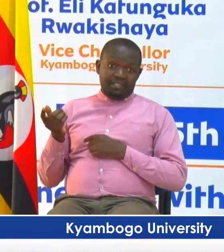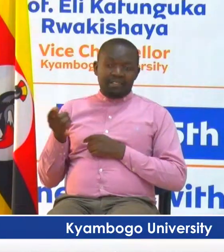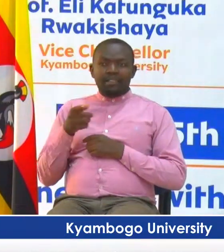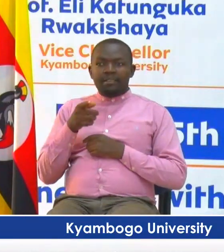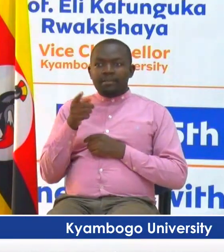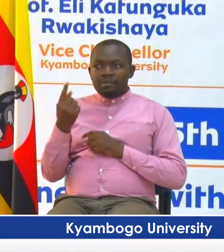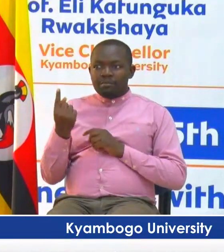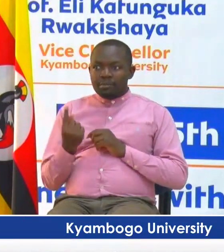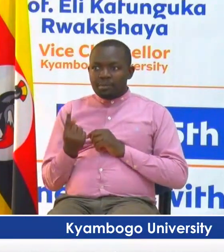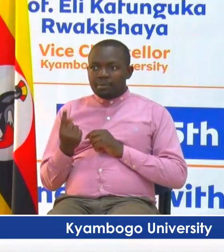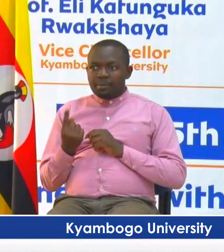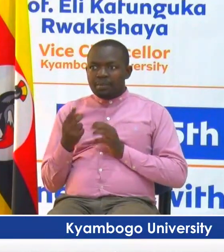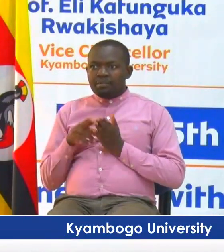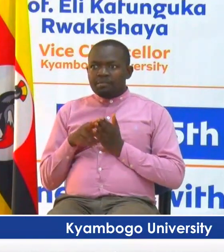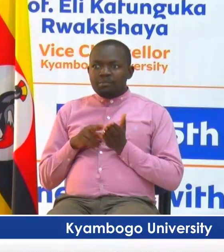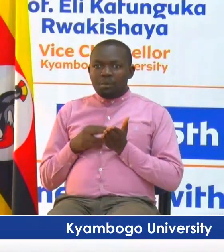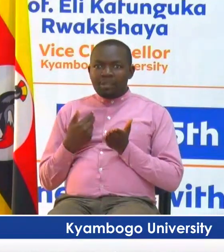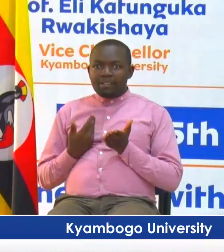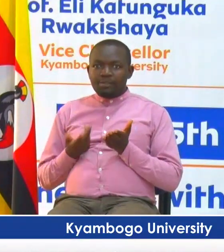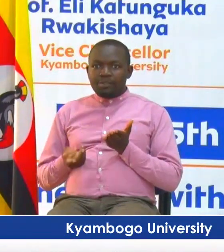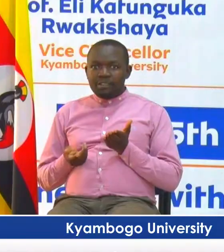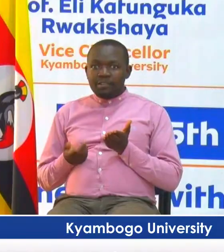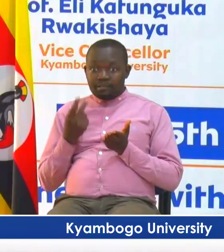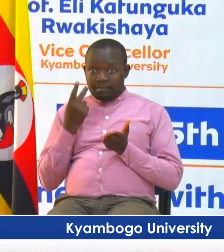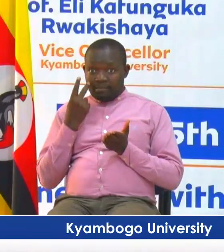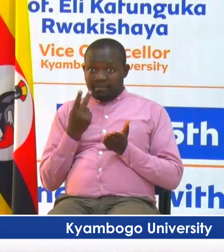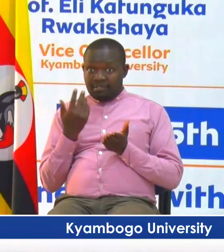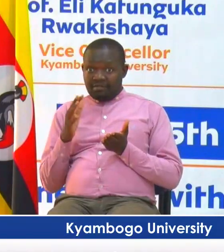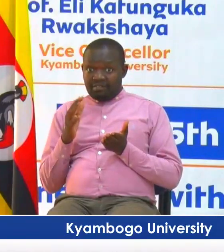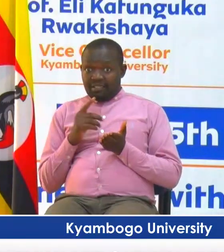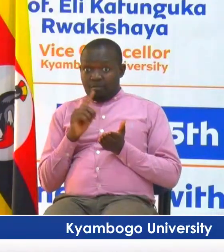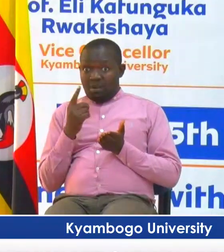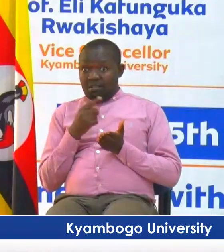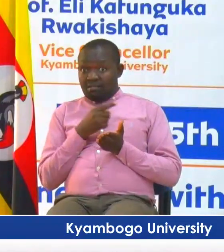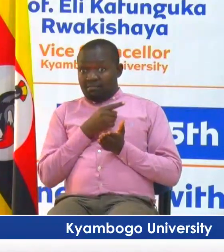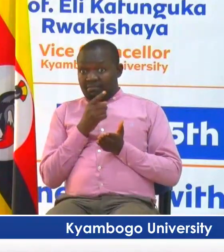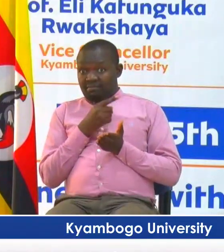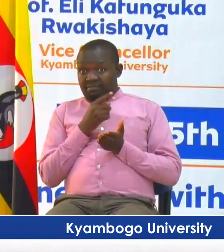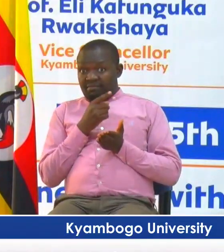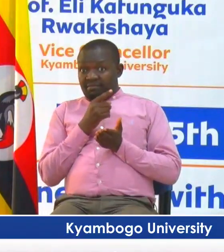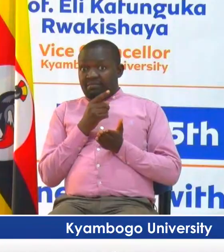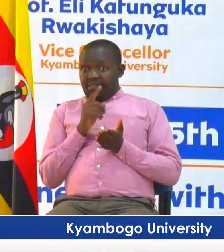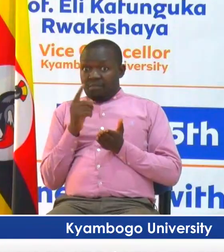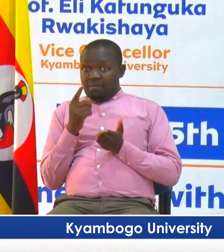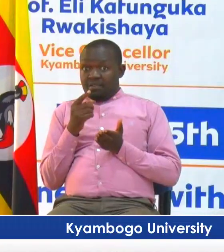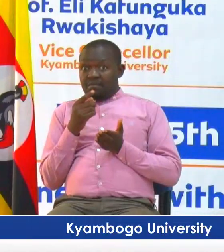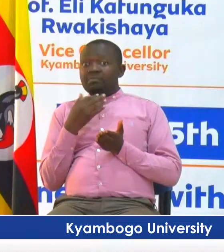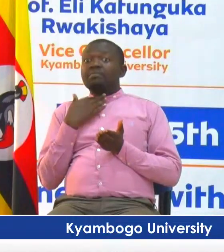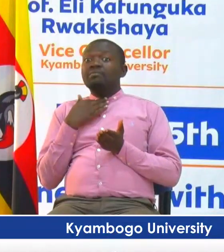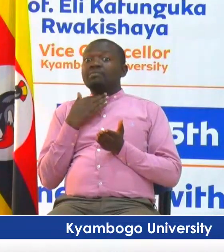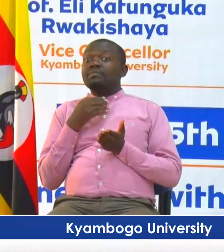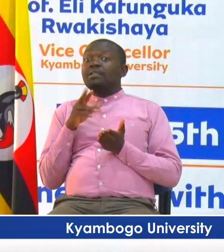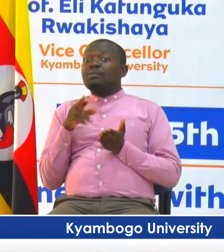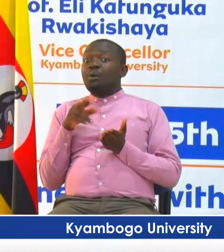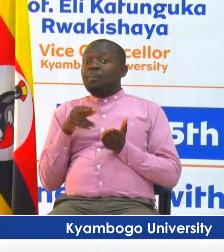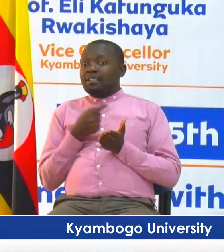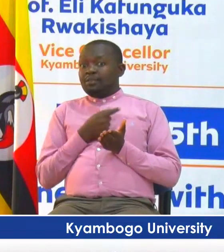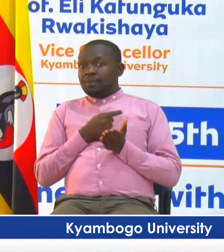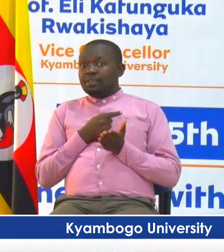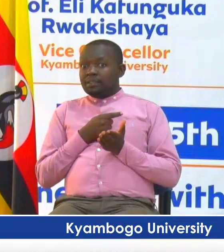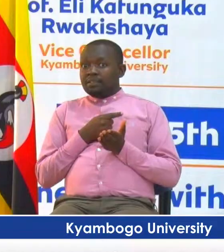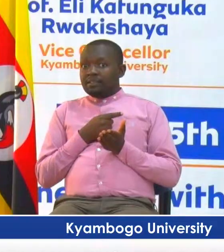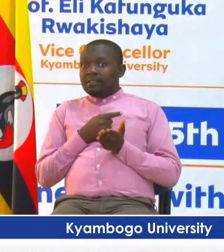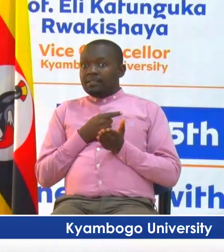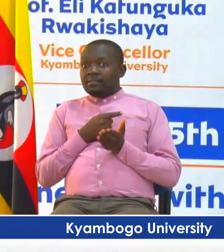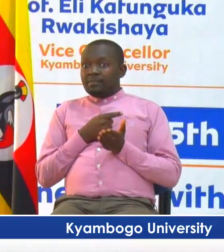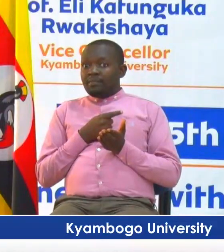for recommendations. You have seen one of the key the requirements, recommendations.